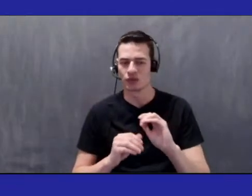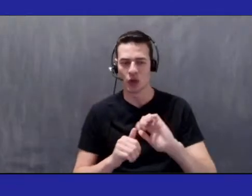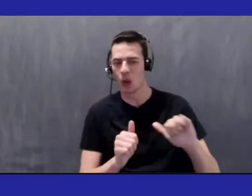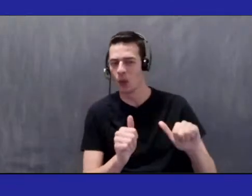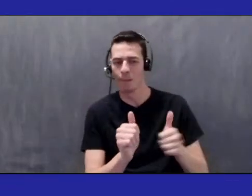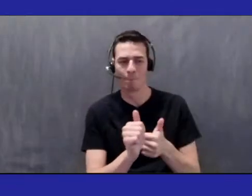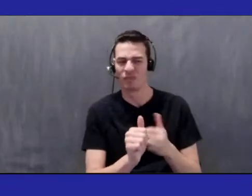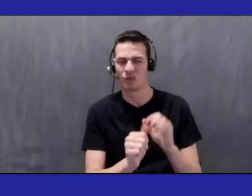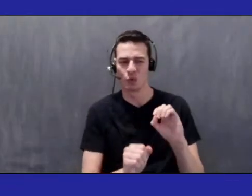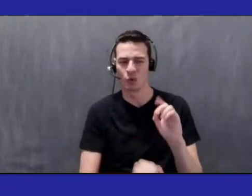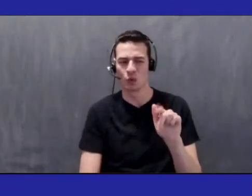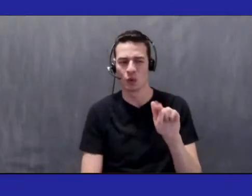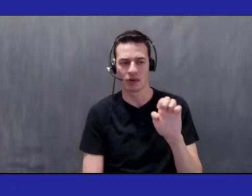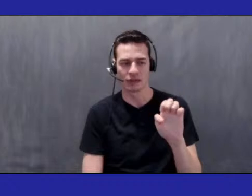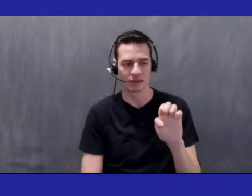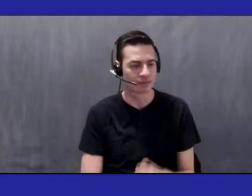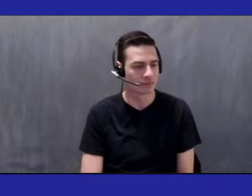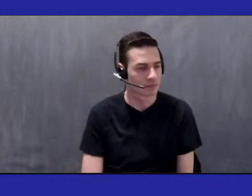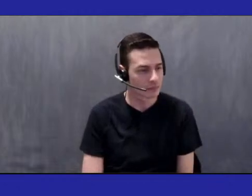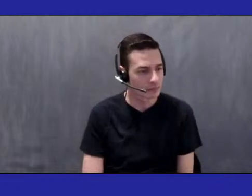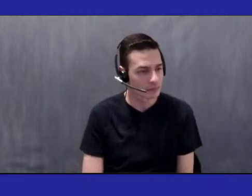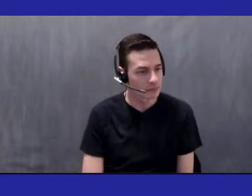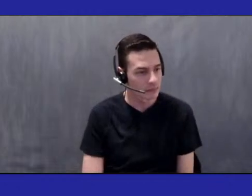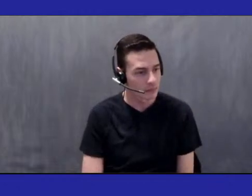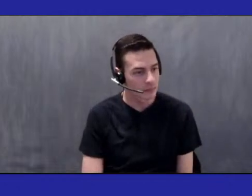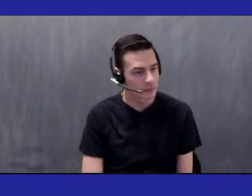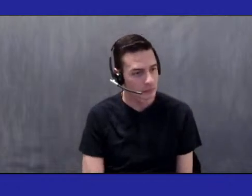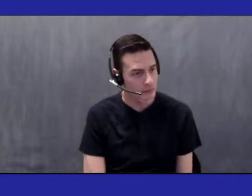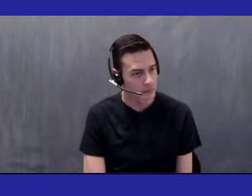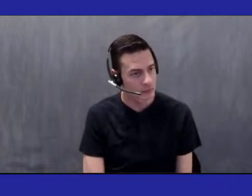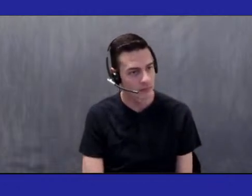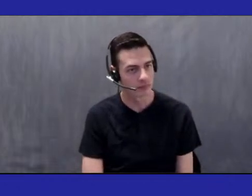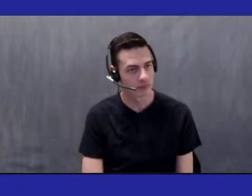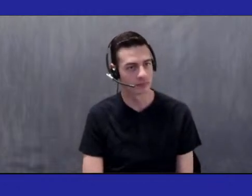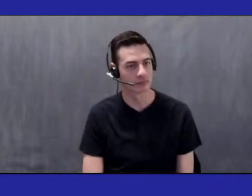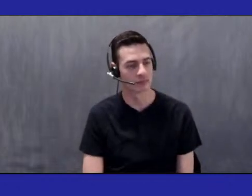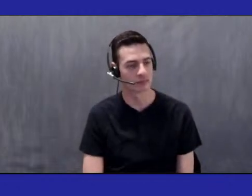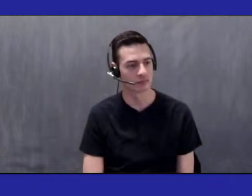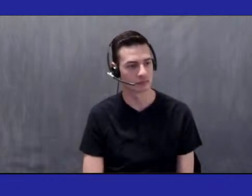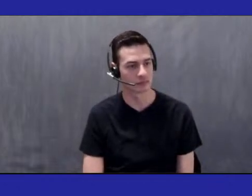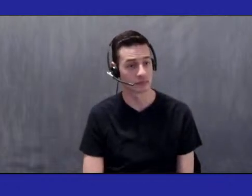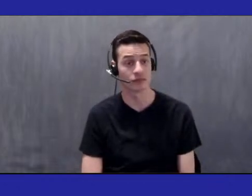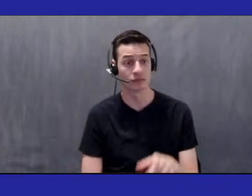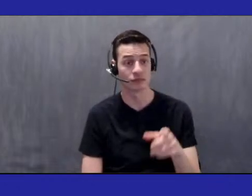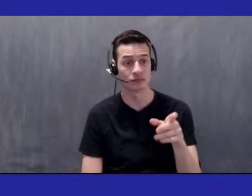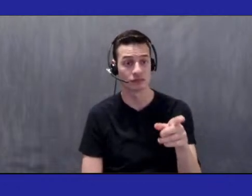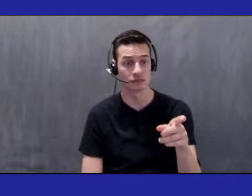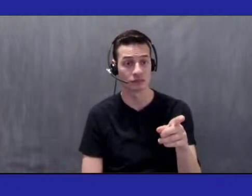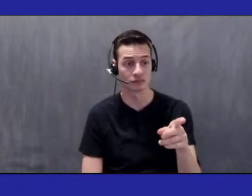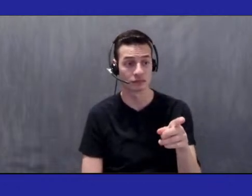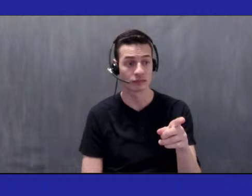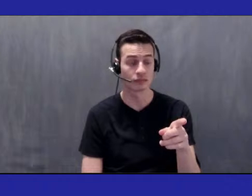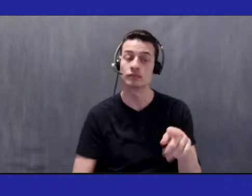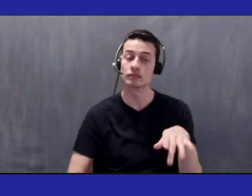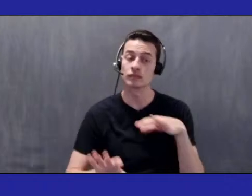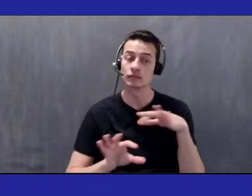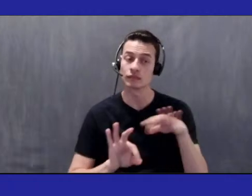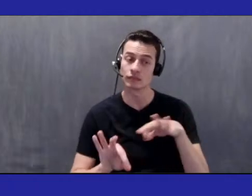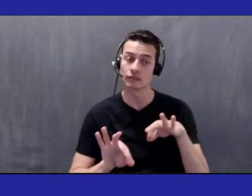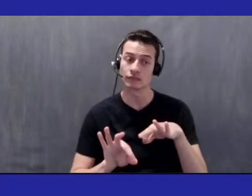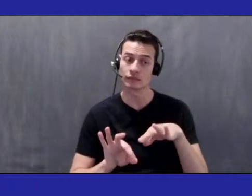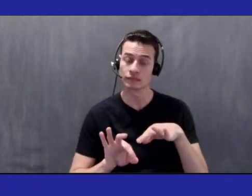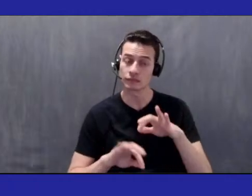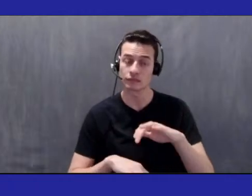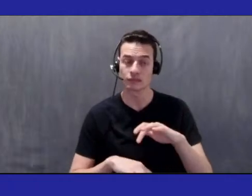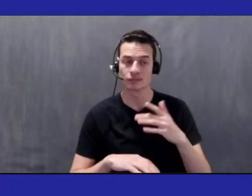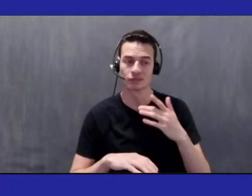So this slide does explain the bases for which the external